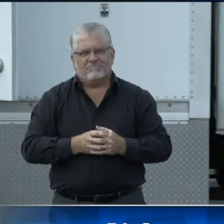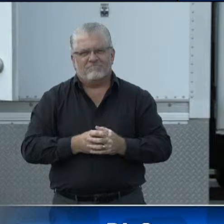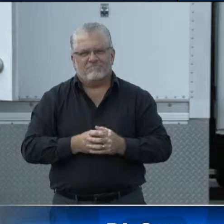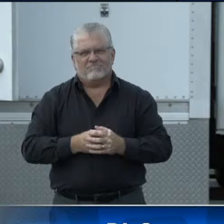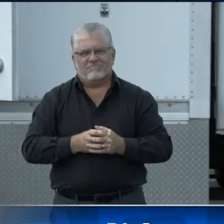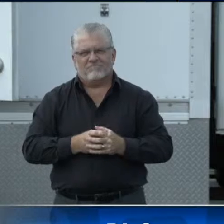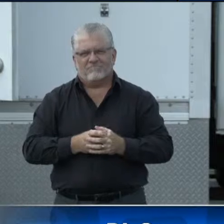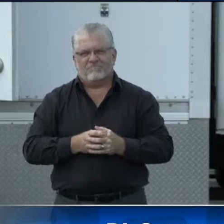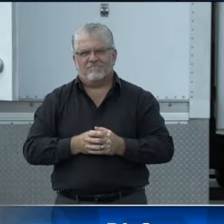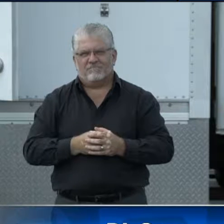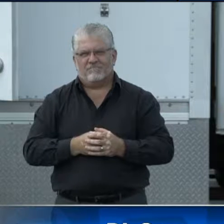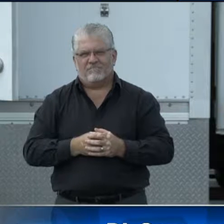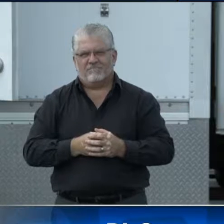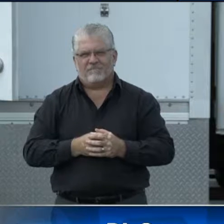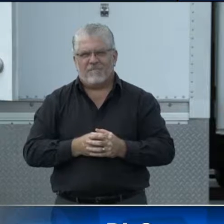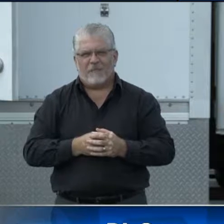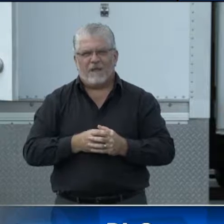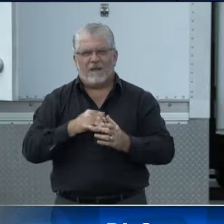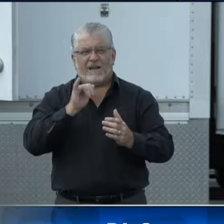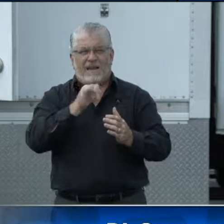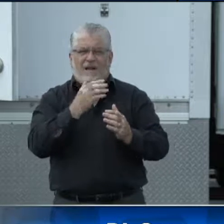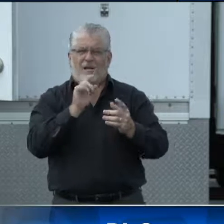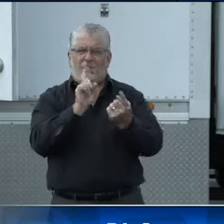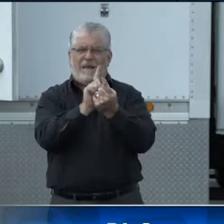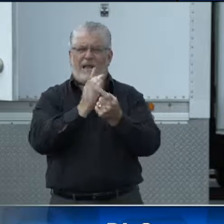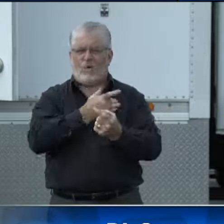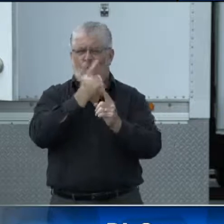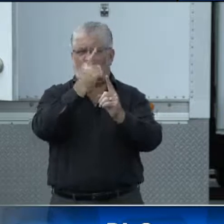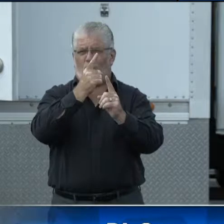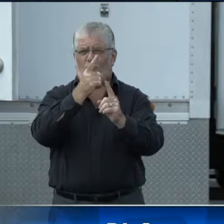to those in vulnerable